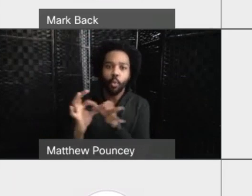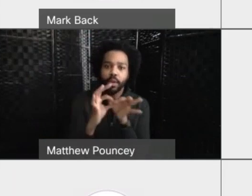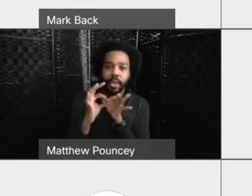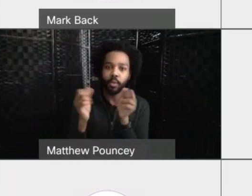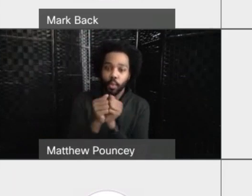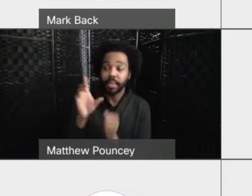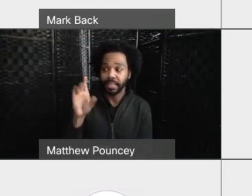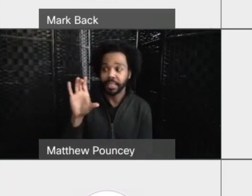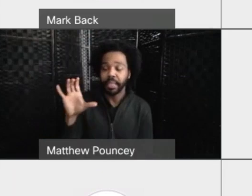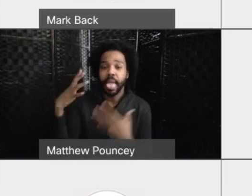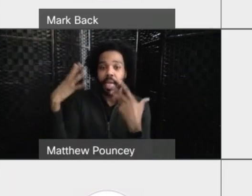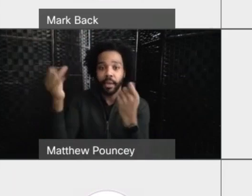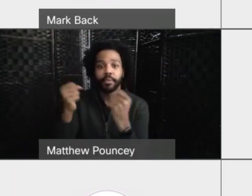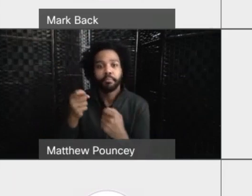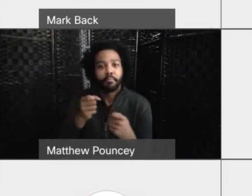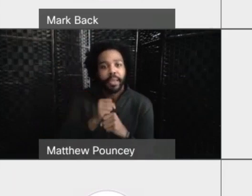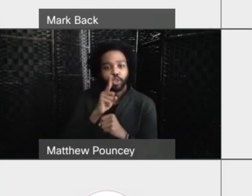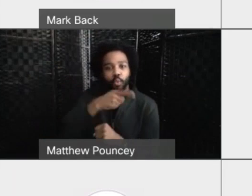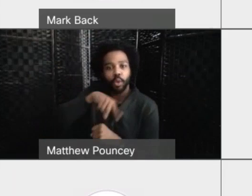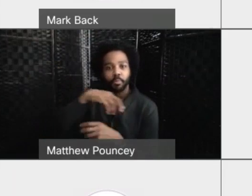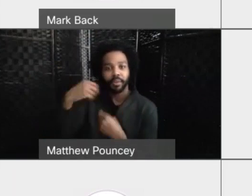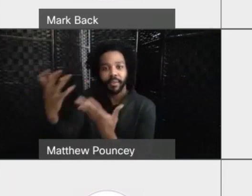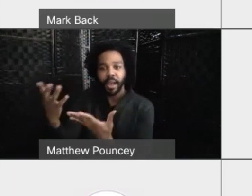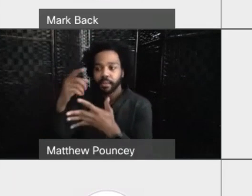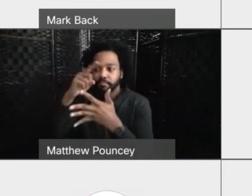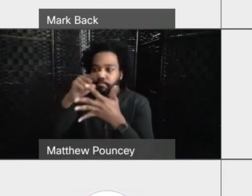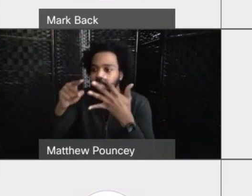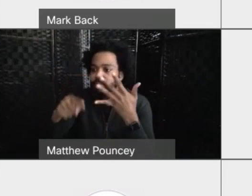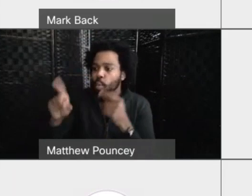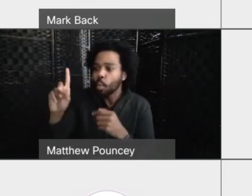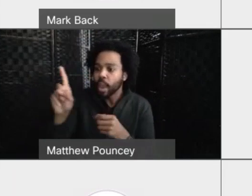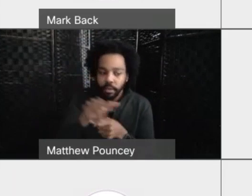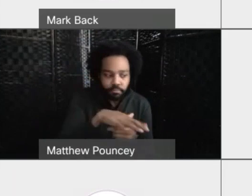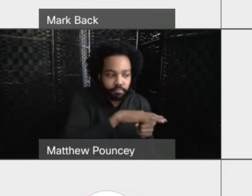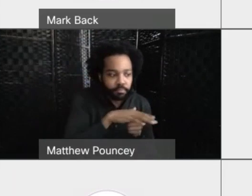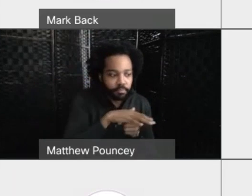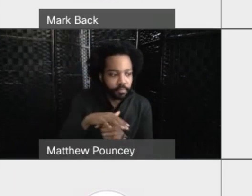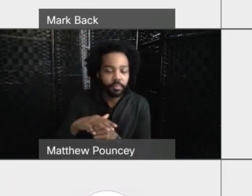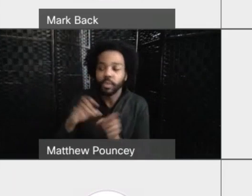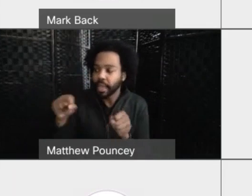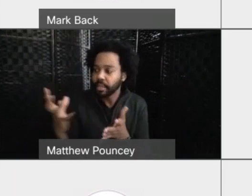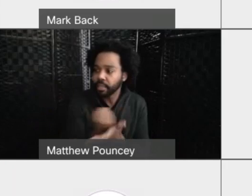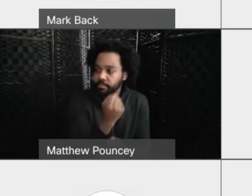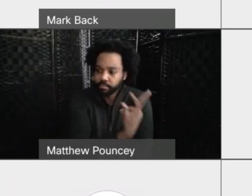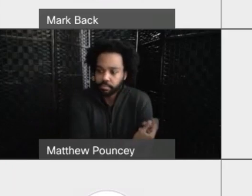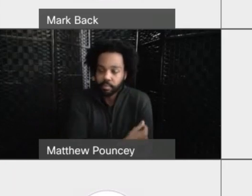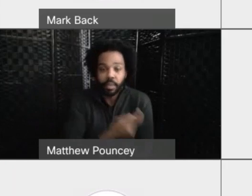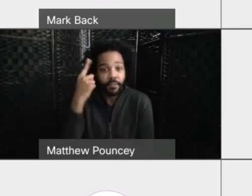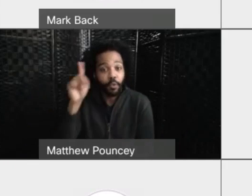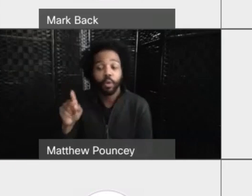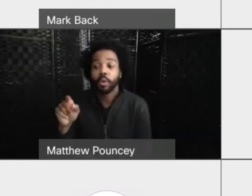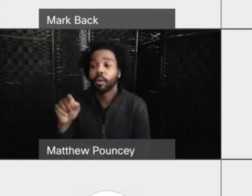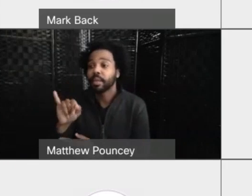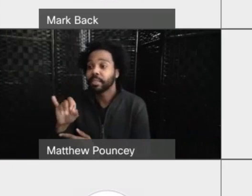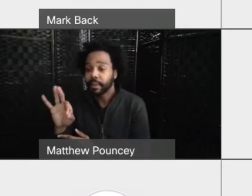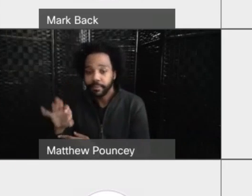and we've provided them with the locations and the number of people who are in intermediate care facilities and residential habilitation